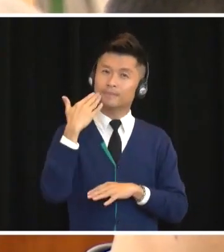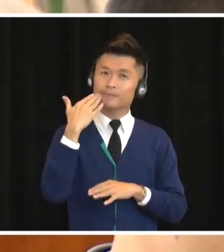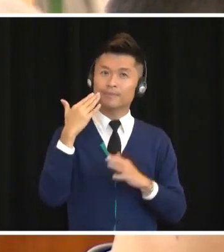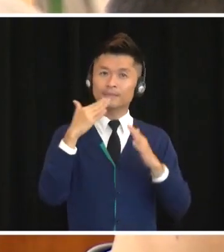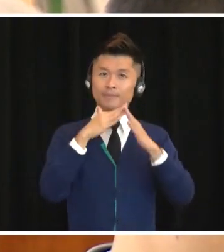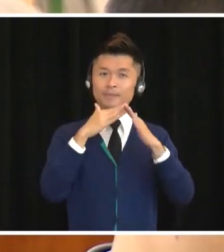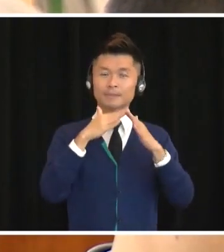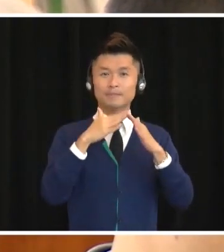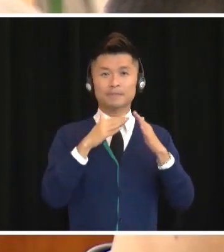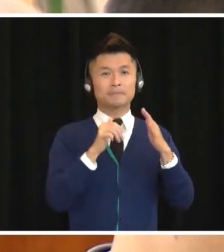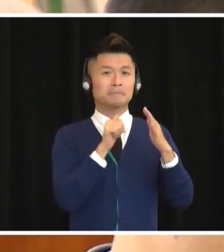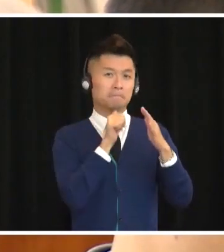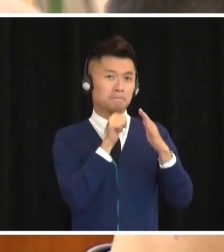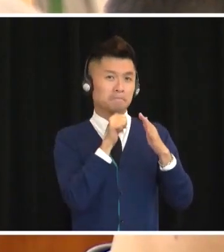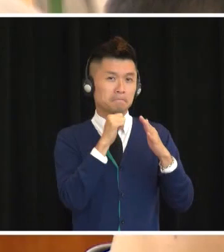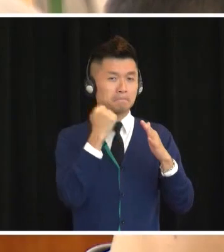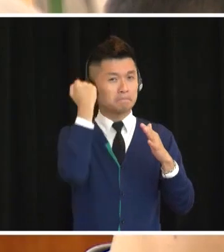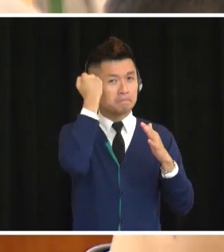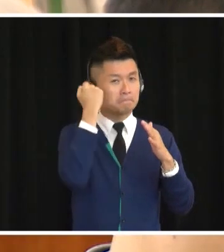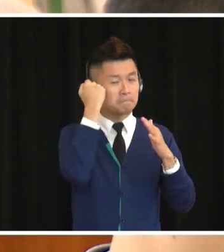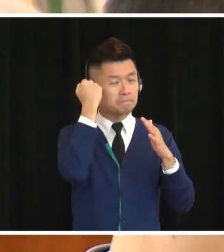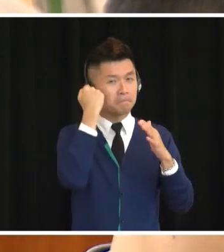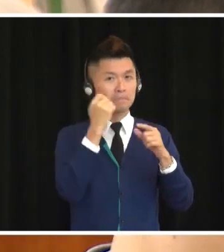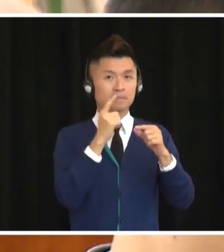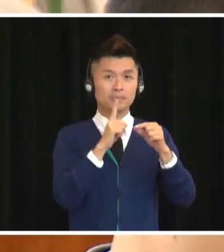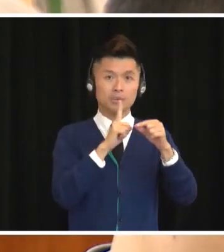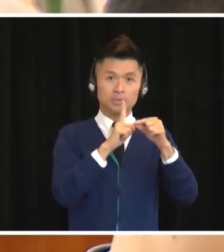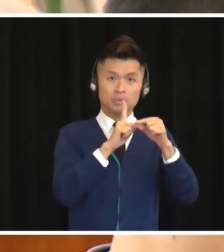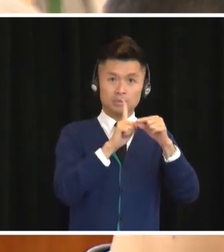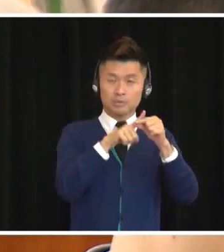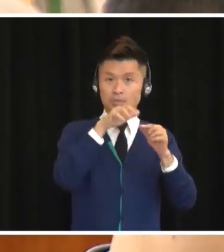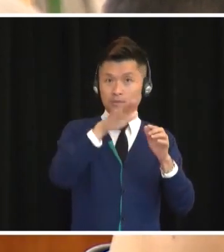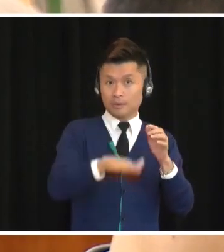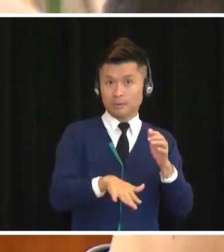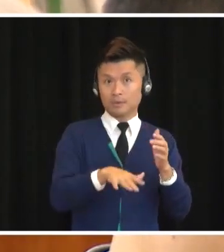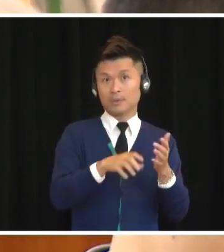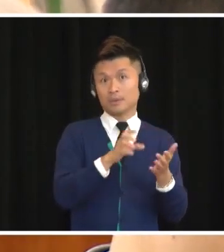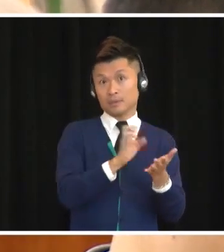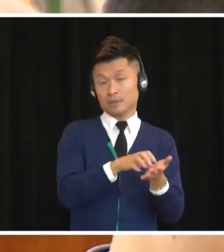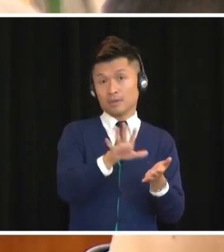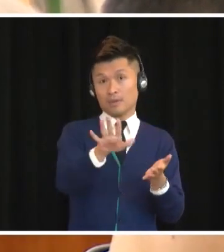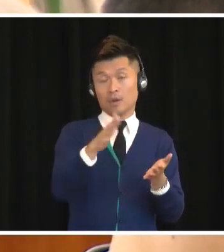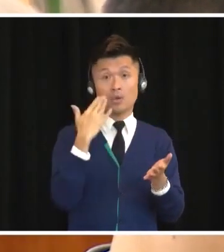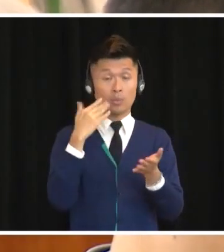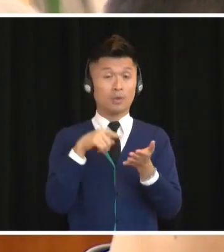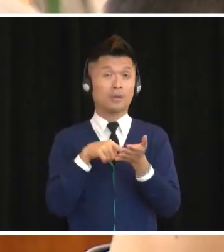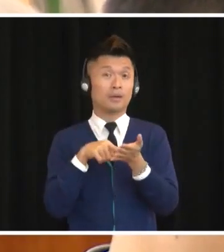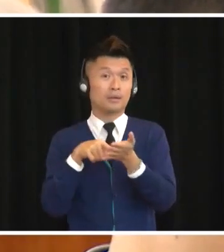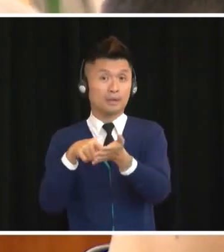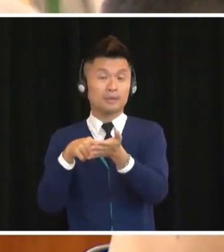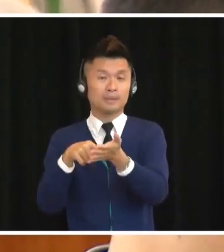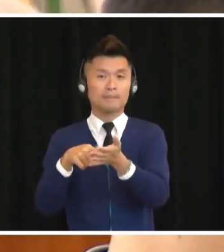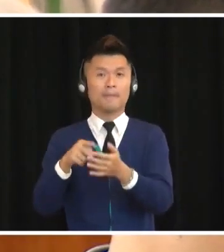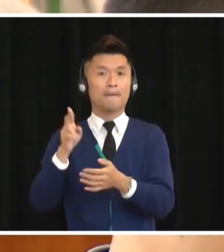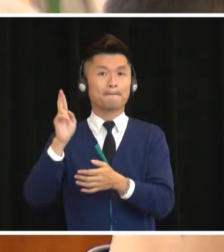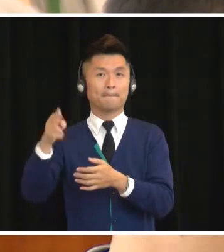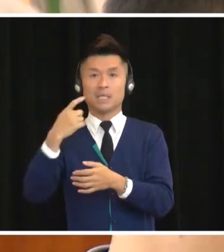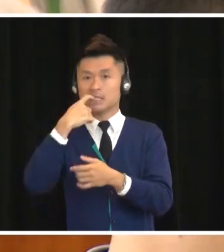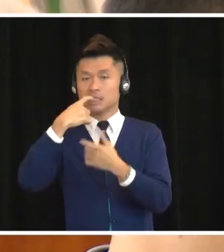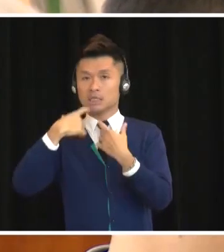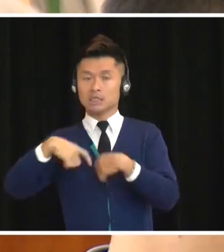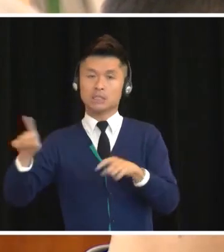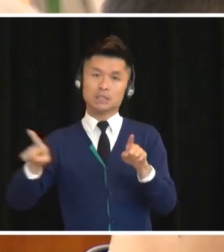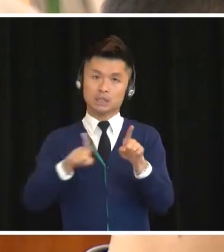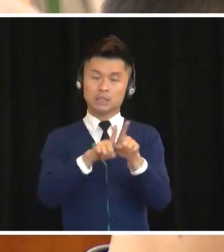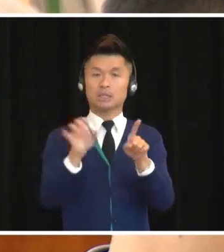And yet, if this family belongs to low or mid-income family